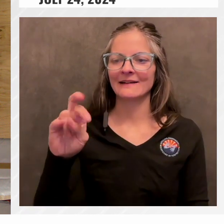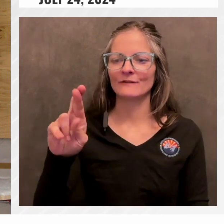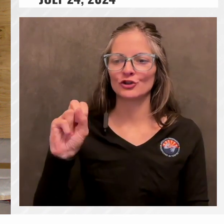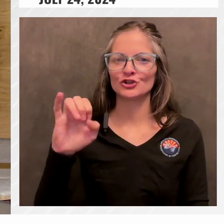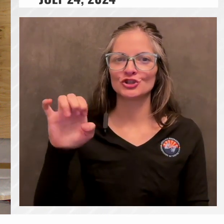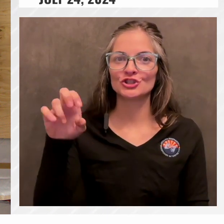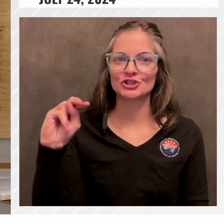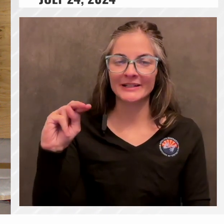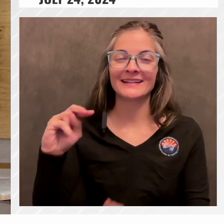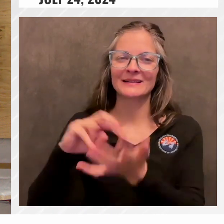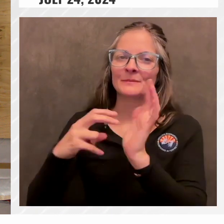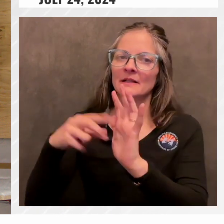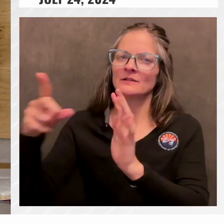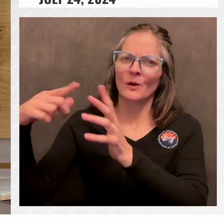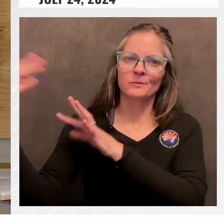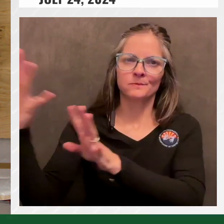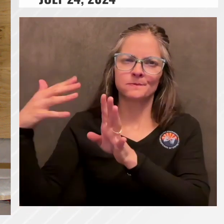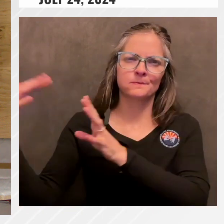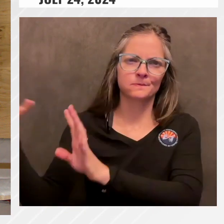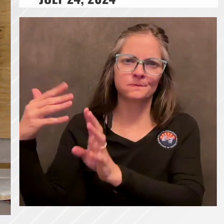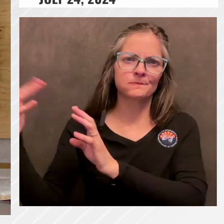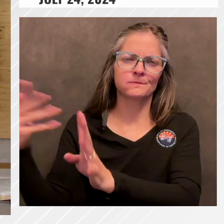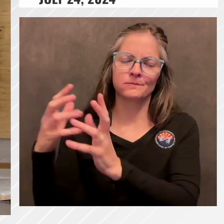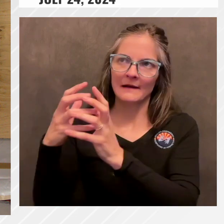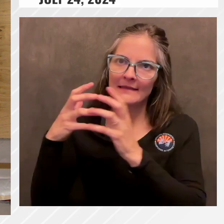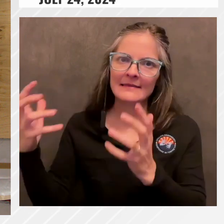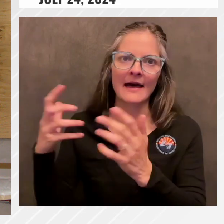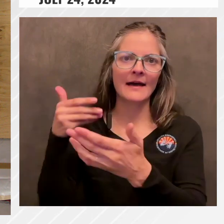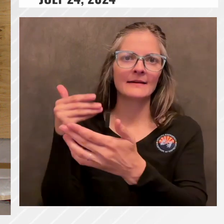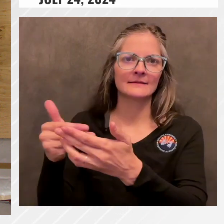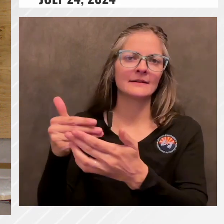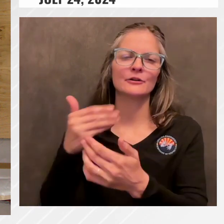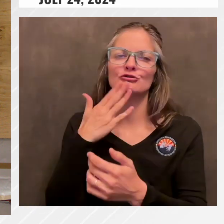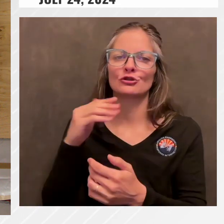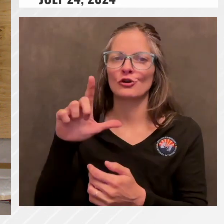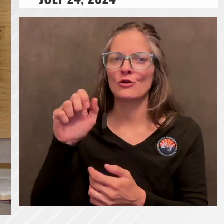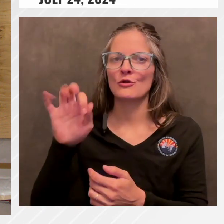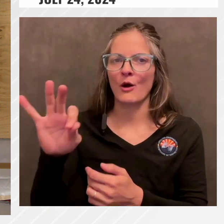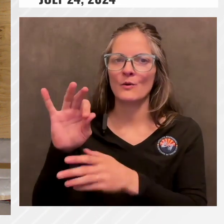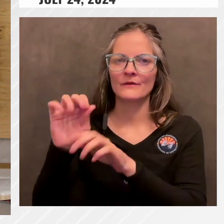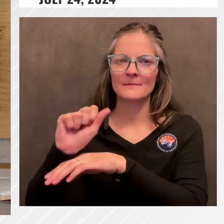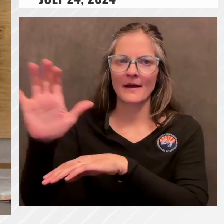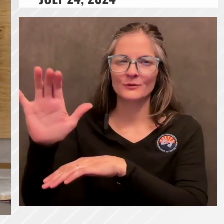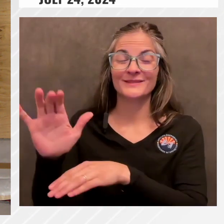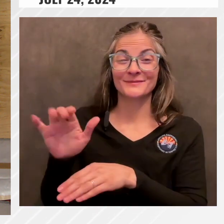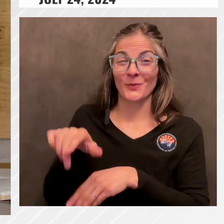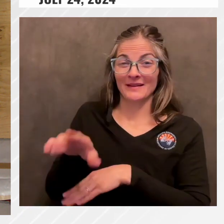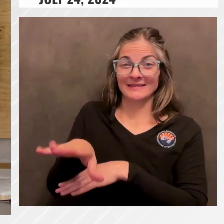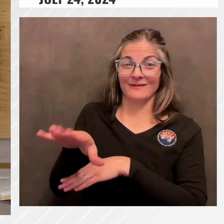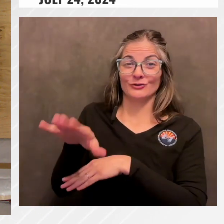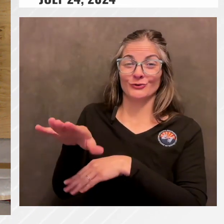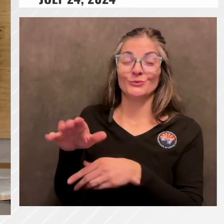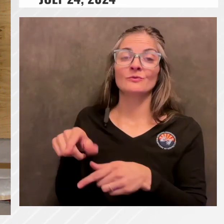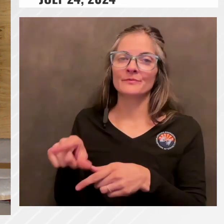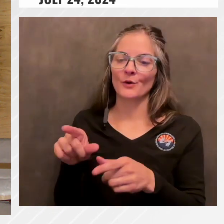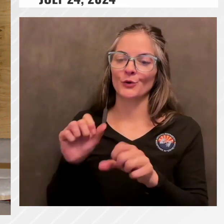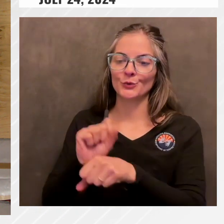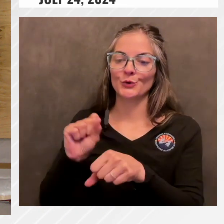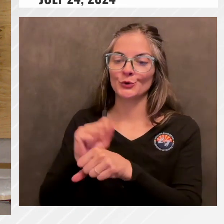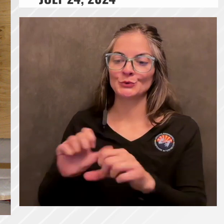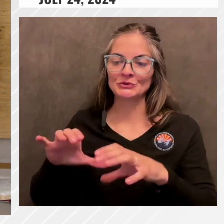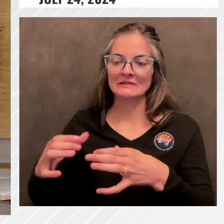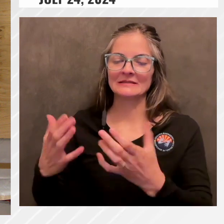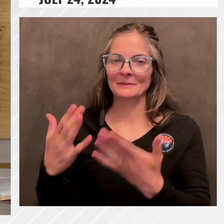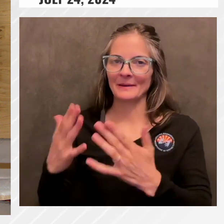up there on Sugarloaf Mountain. So the crews could see some challenges later this afternoon, but they are evaluating